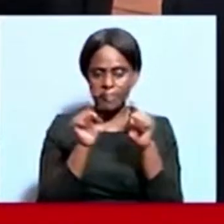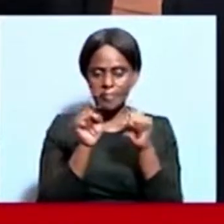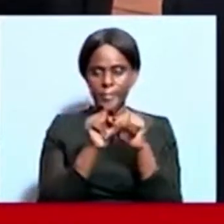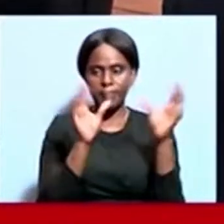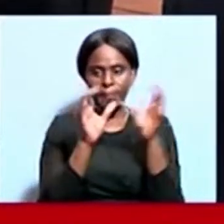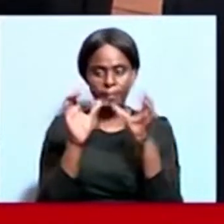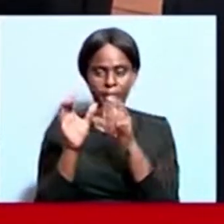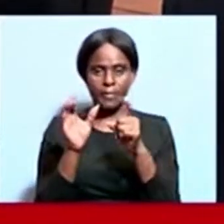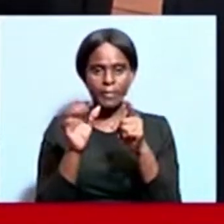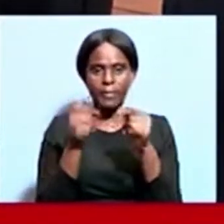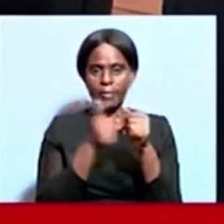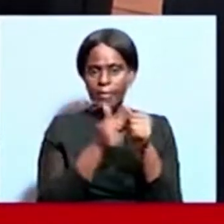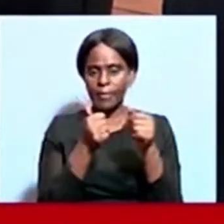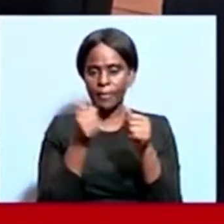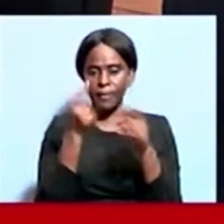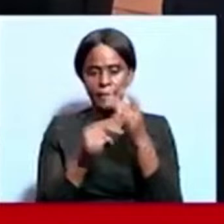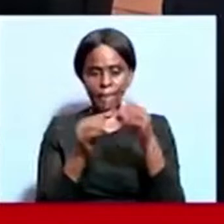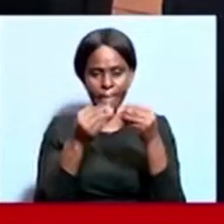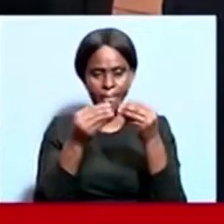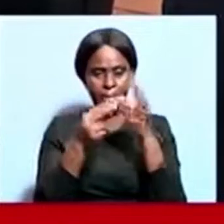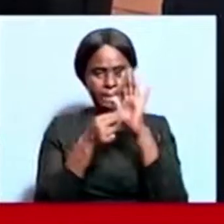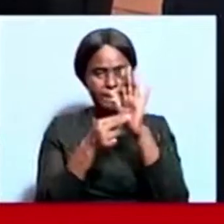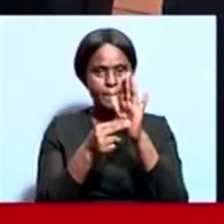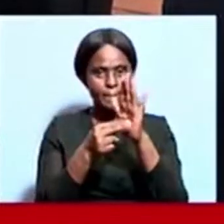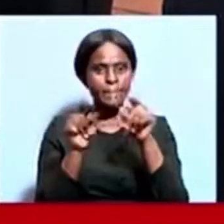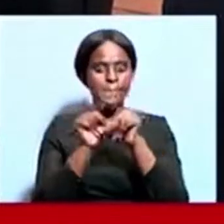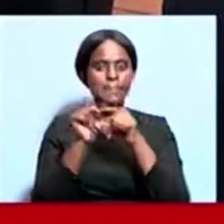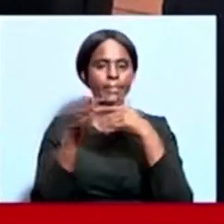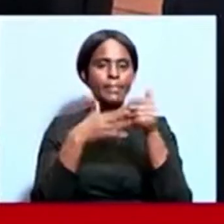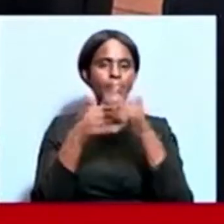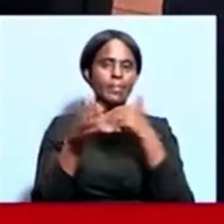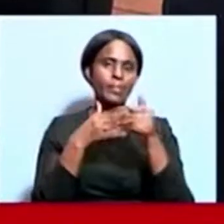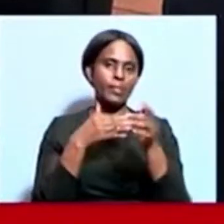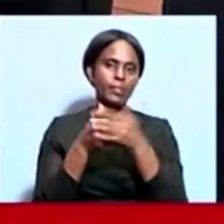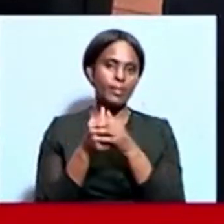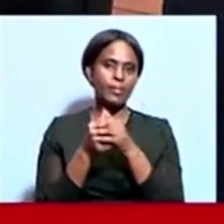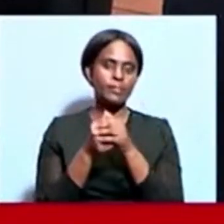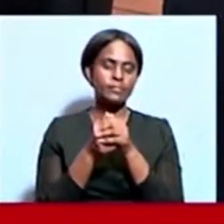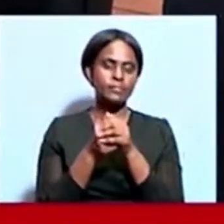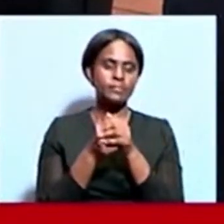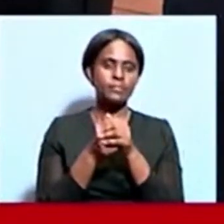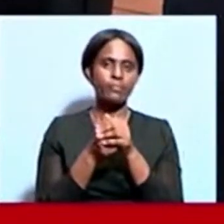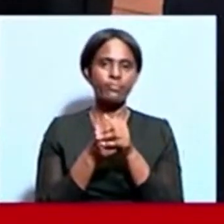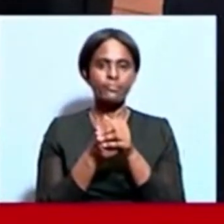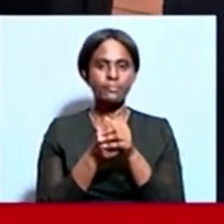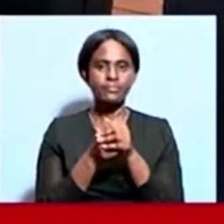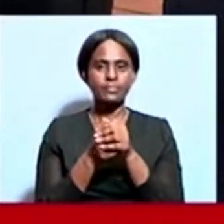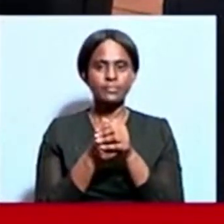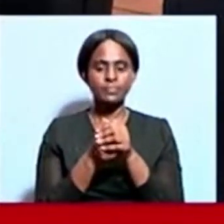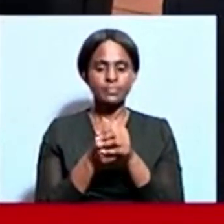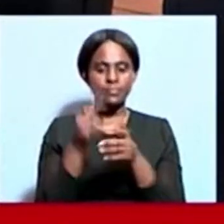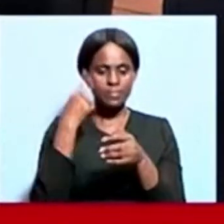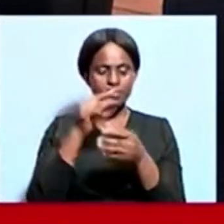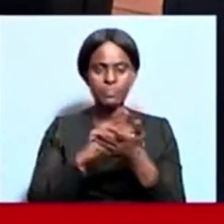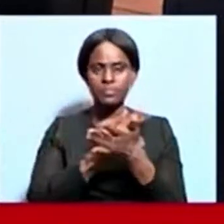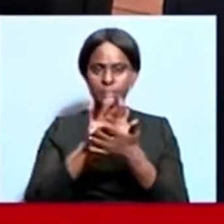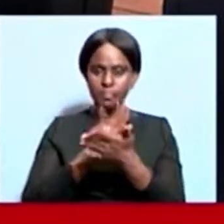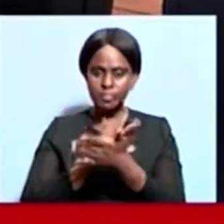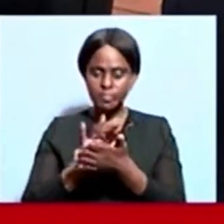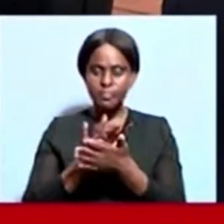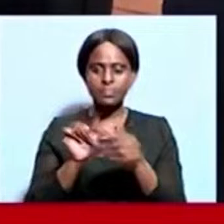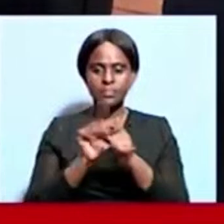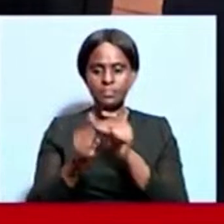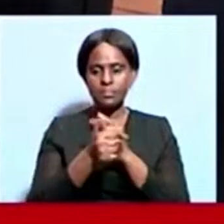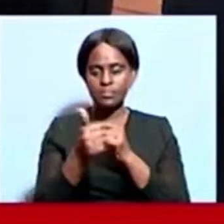council, others are taking these simplified contracts for clearance, and